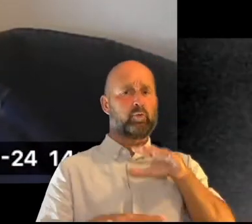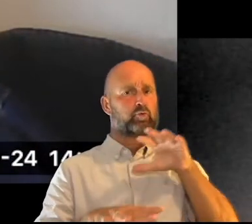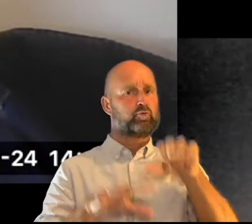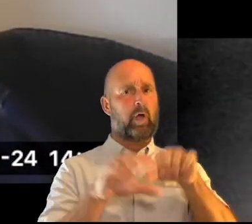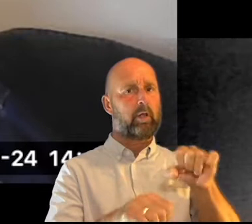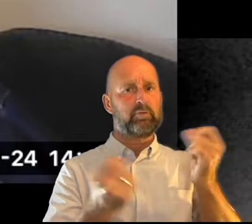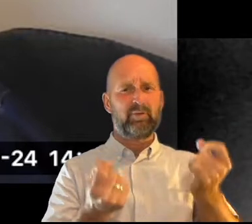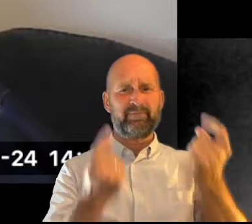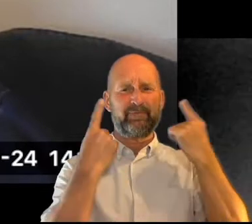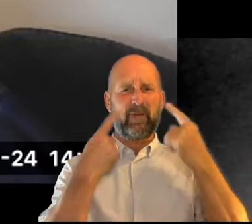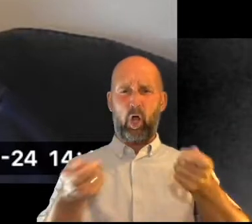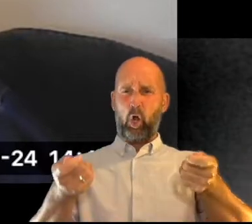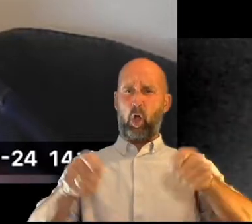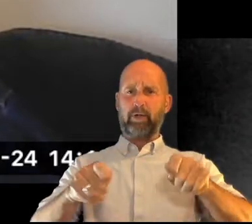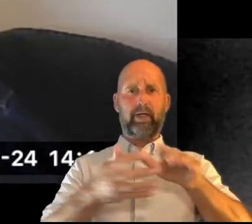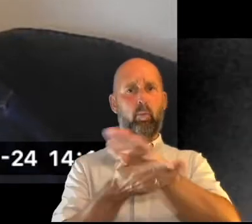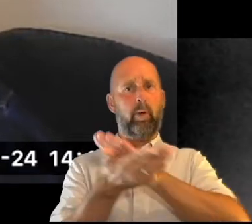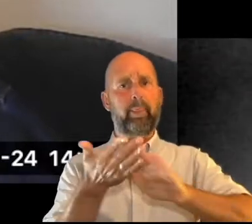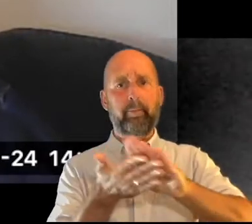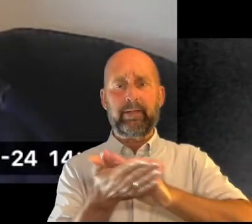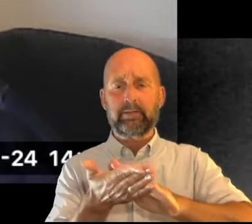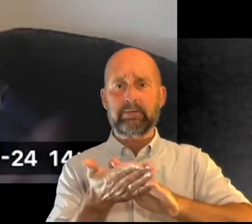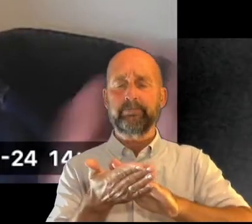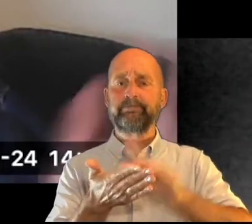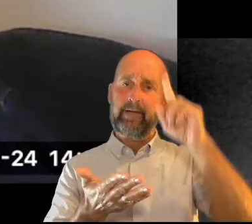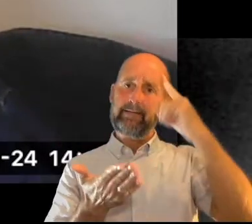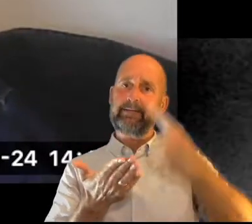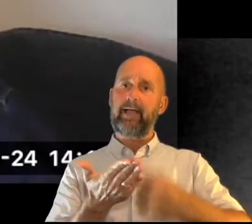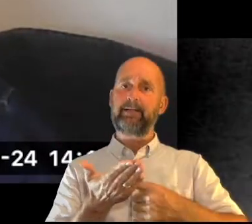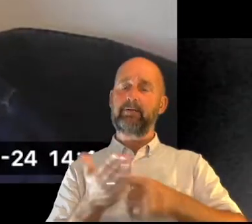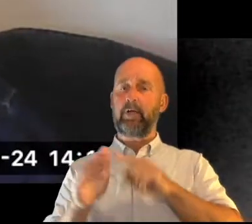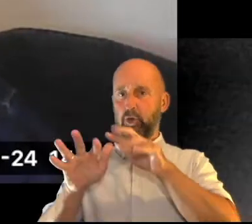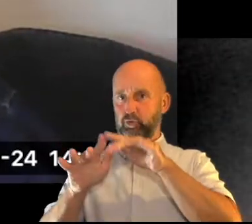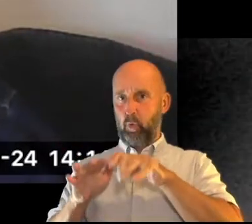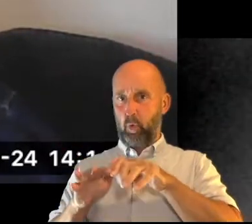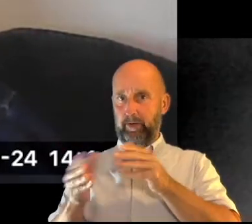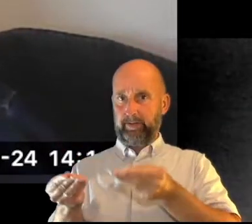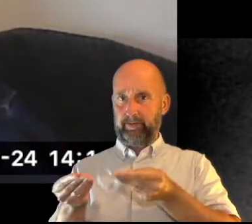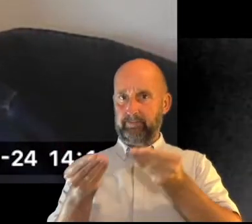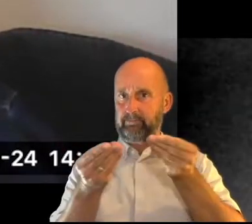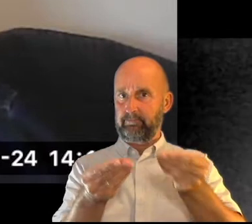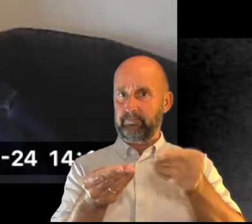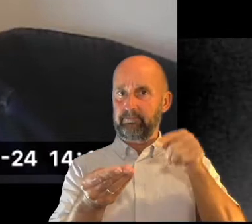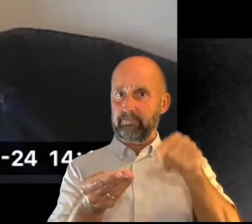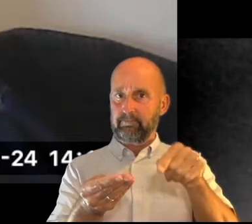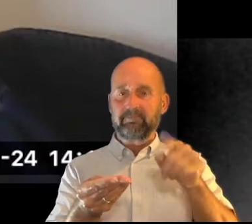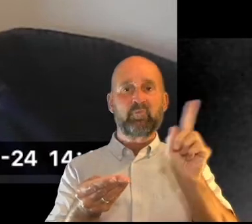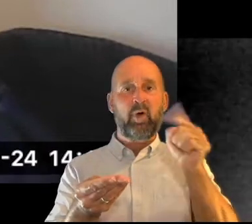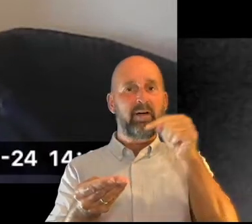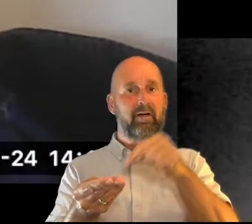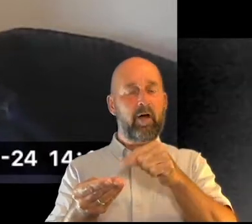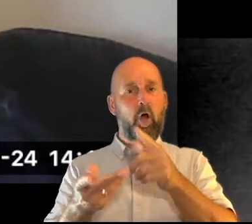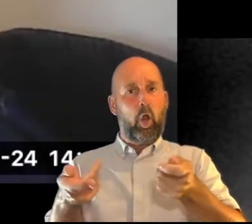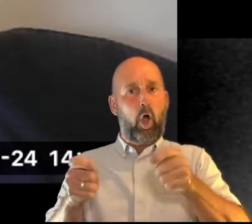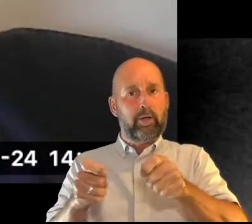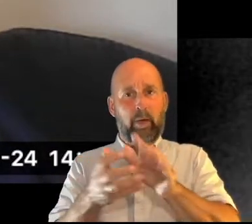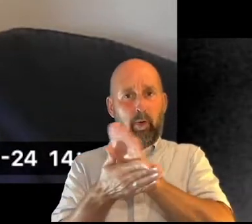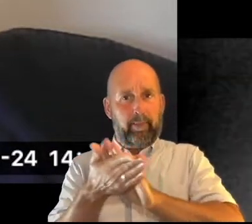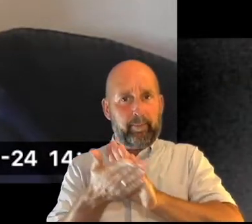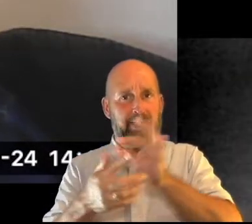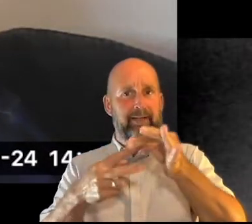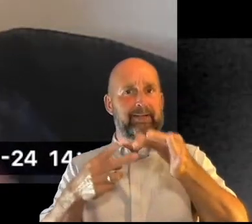to understand what lockdown actually meant. So I decided to write them a story about sort of what lockdown